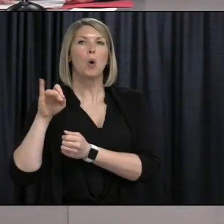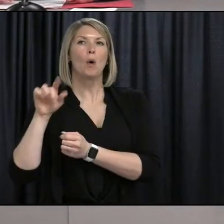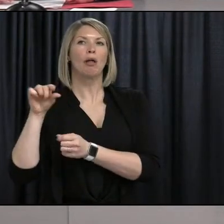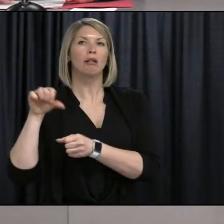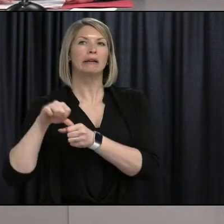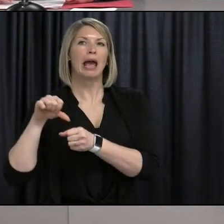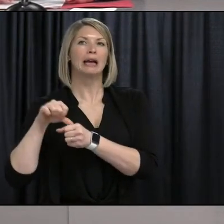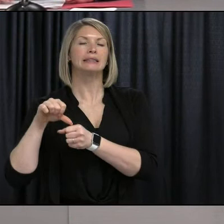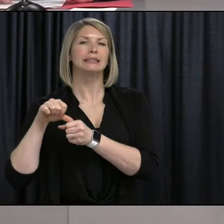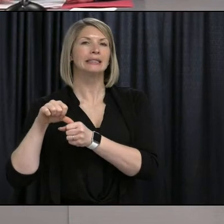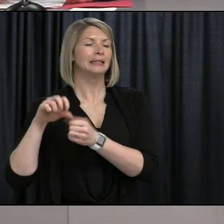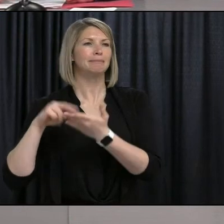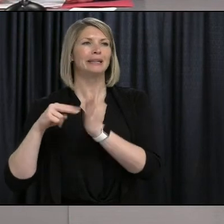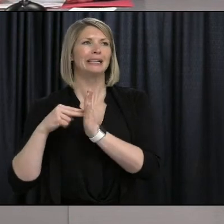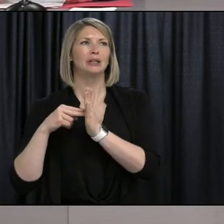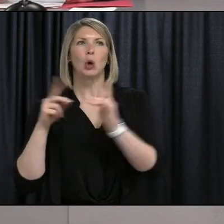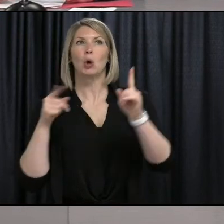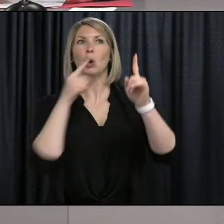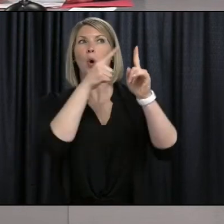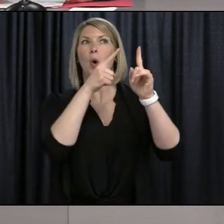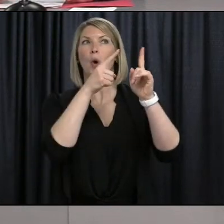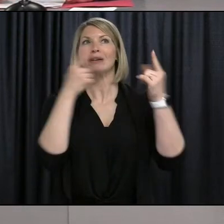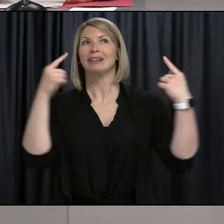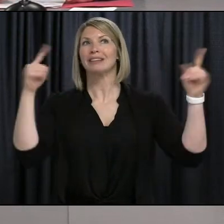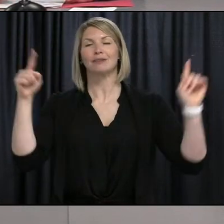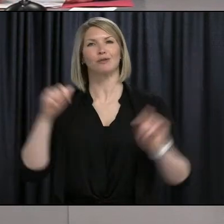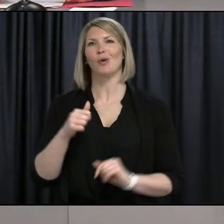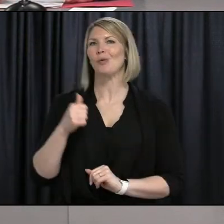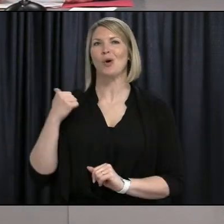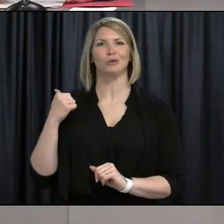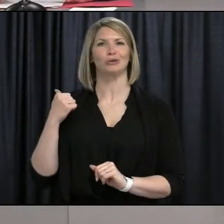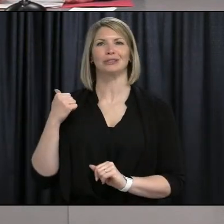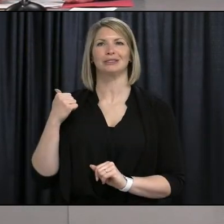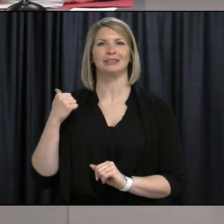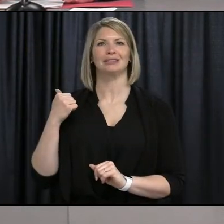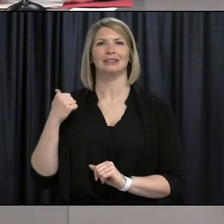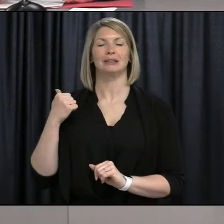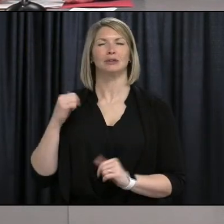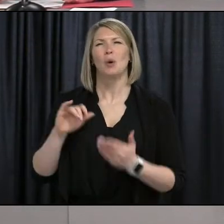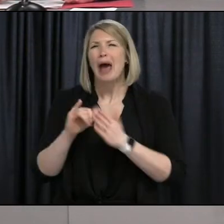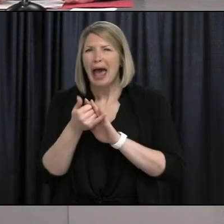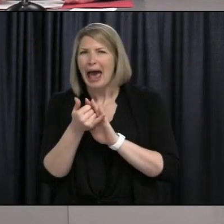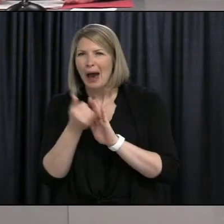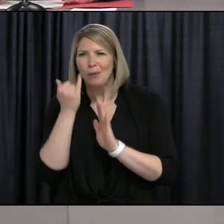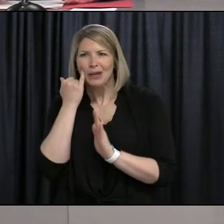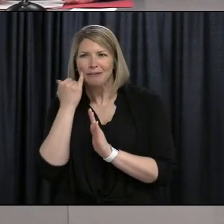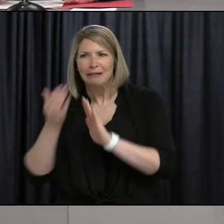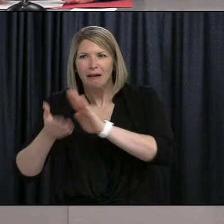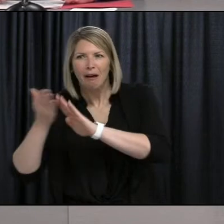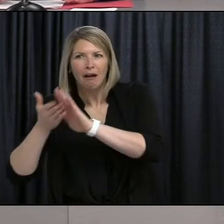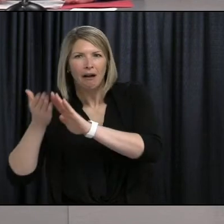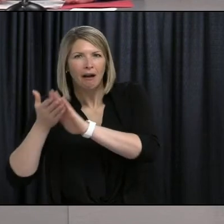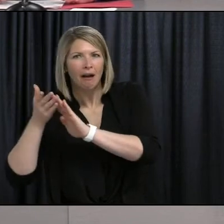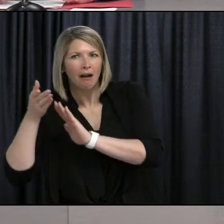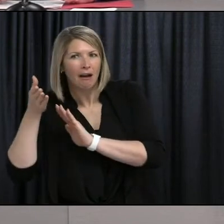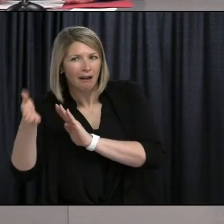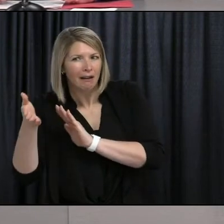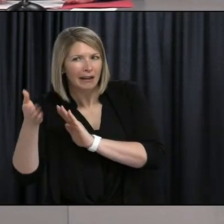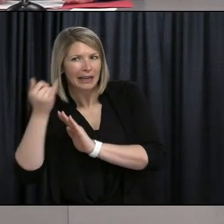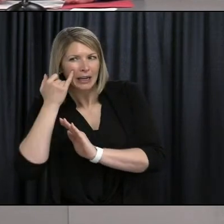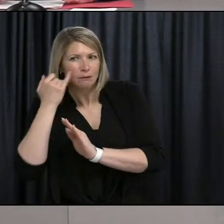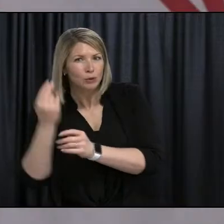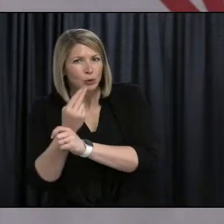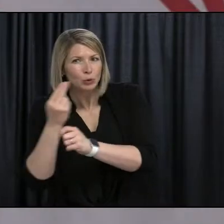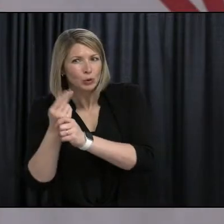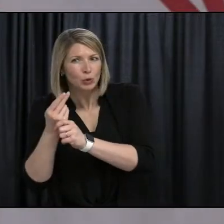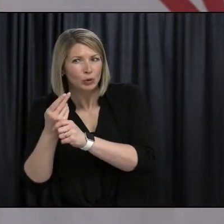exploiting this industry. Is it prudent? Are we going to get to our emissions targets, in your opinion, if we keep going the way we're